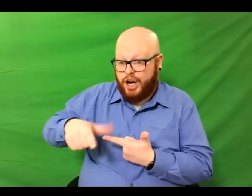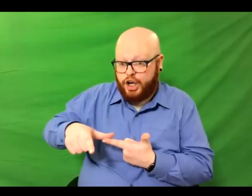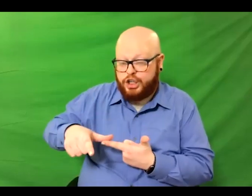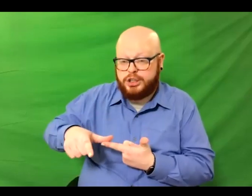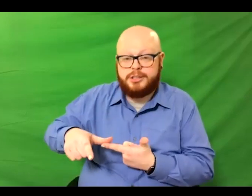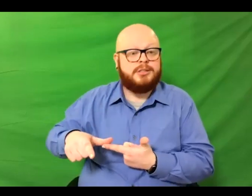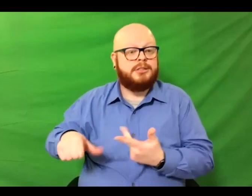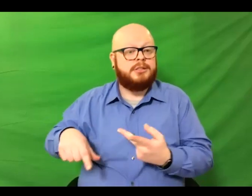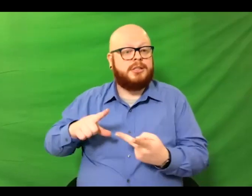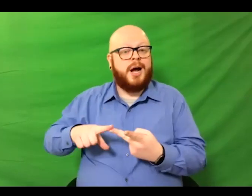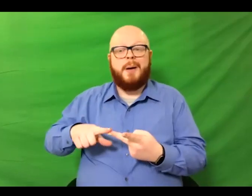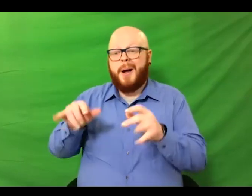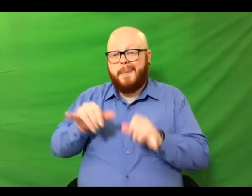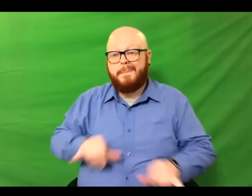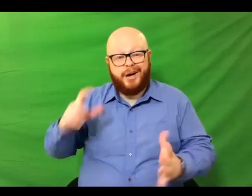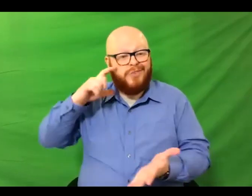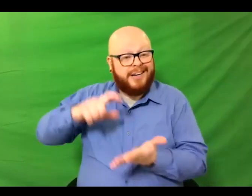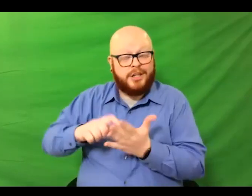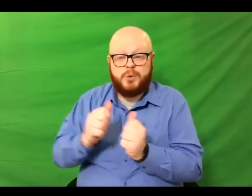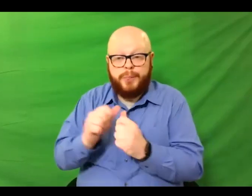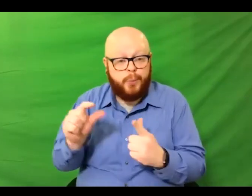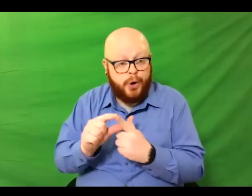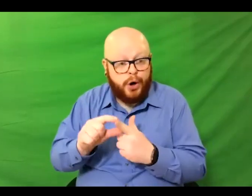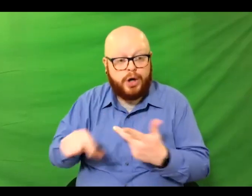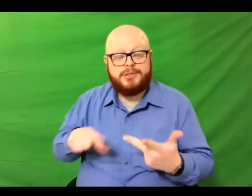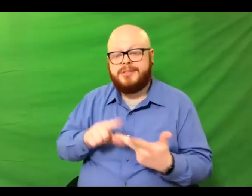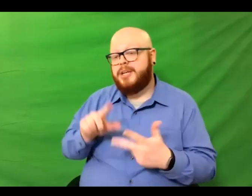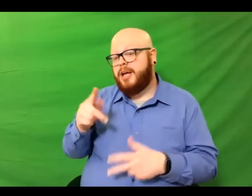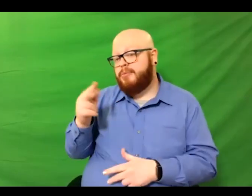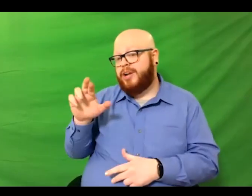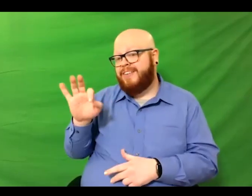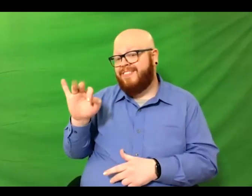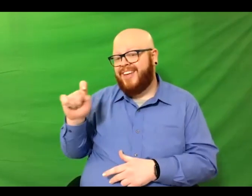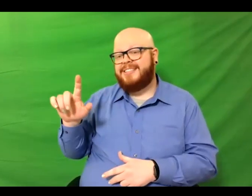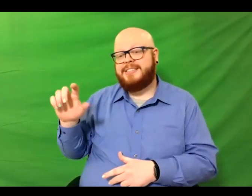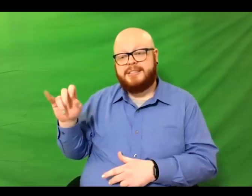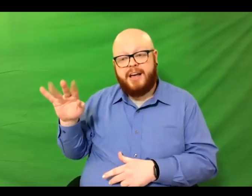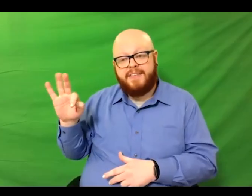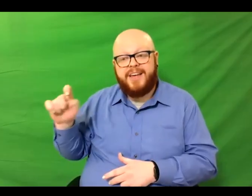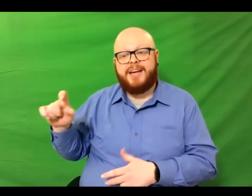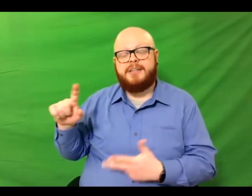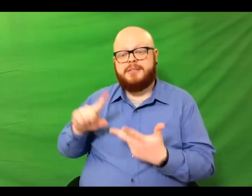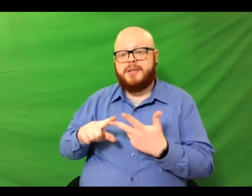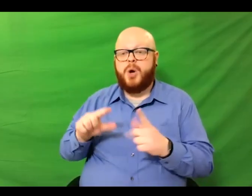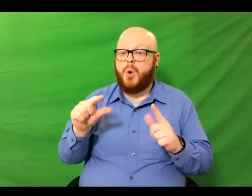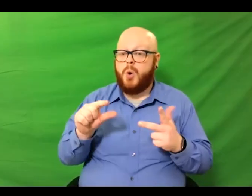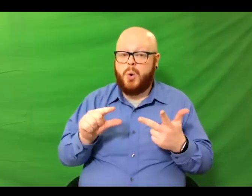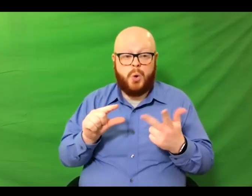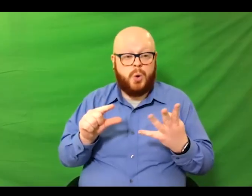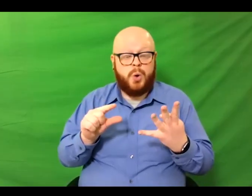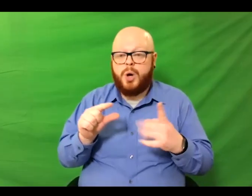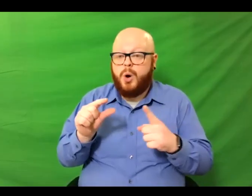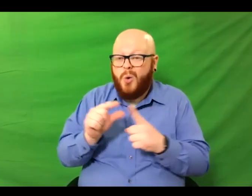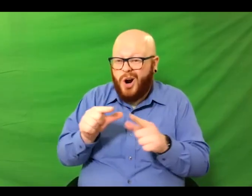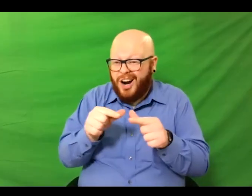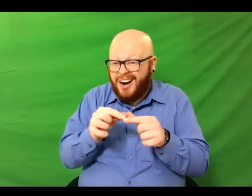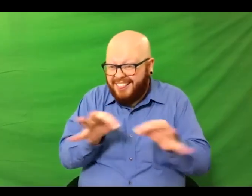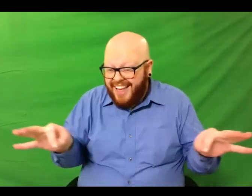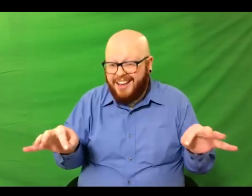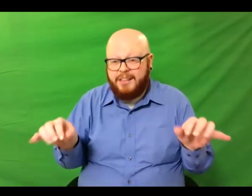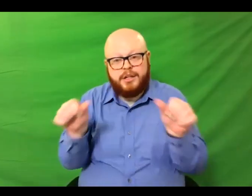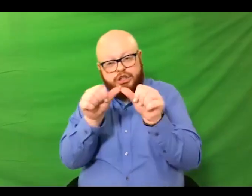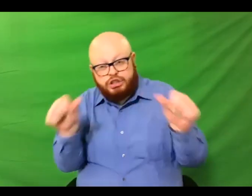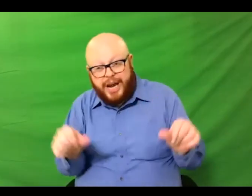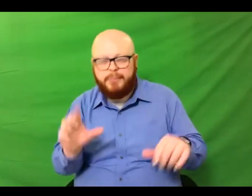words, prefixes and suffixes, word length and shape, that movement envelope we were talking about, noticing cat versus